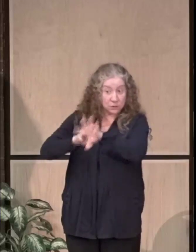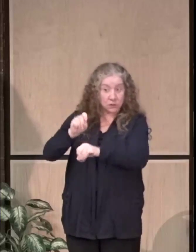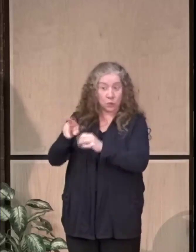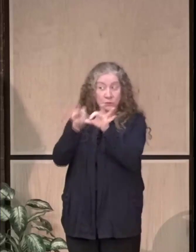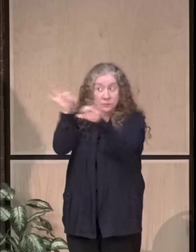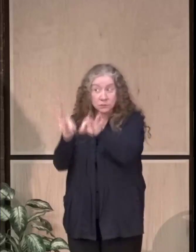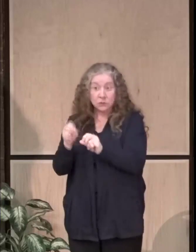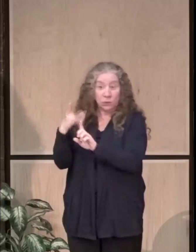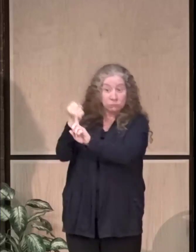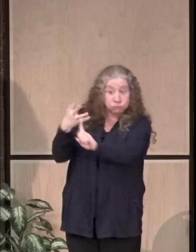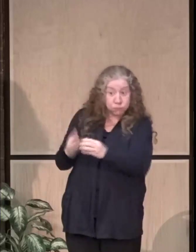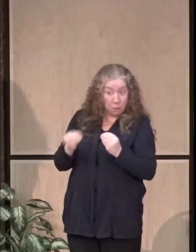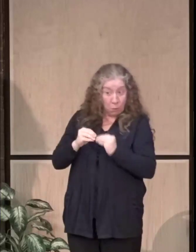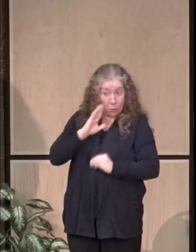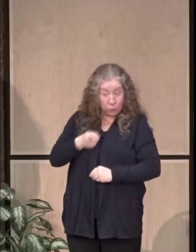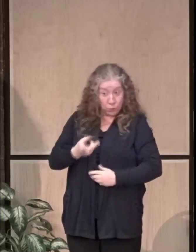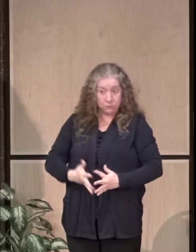retrospect?